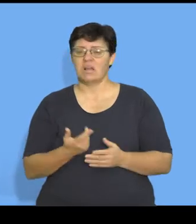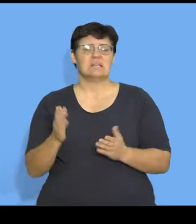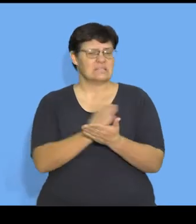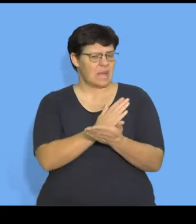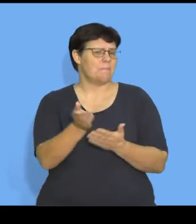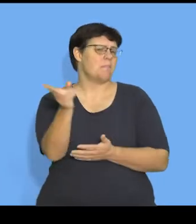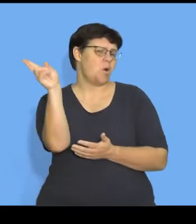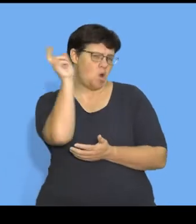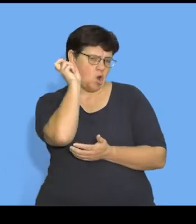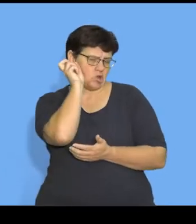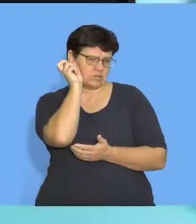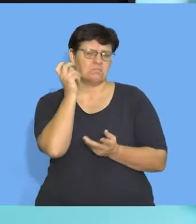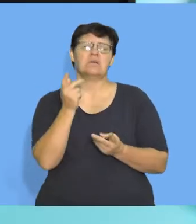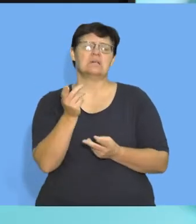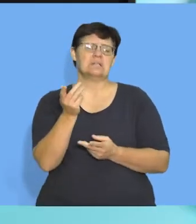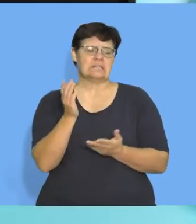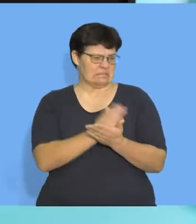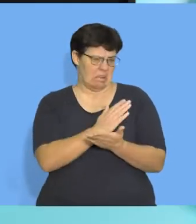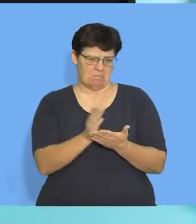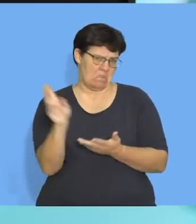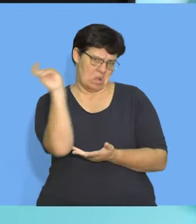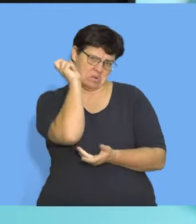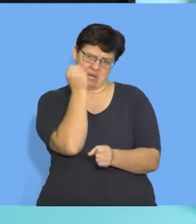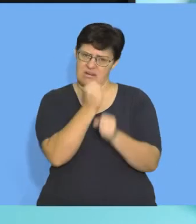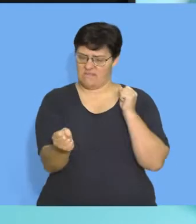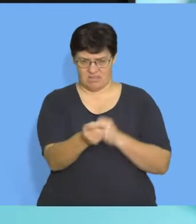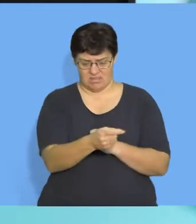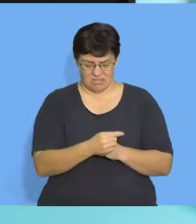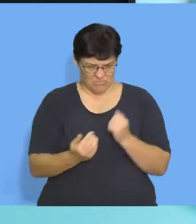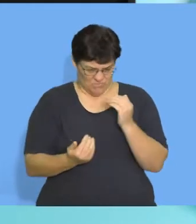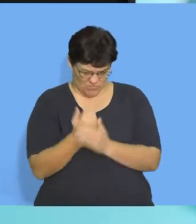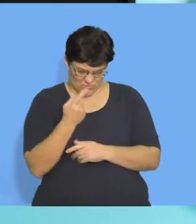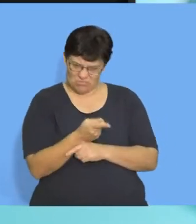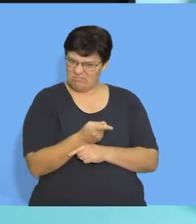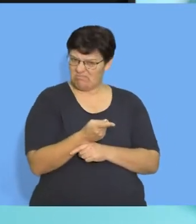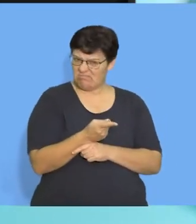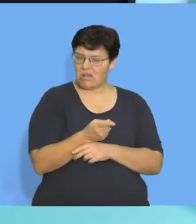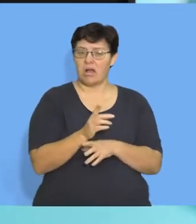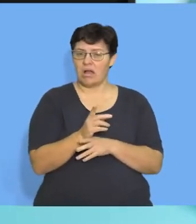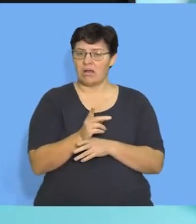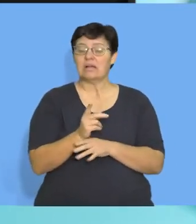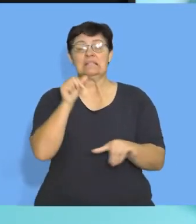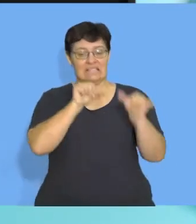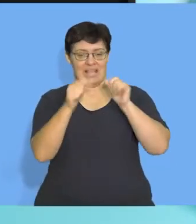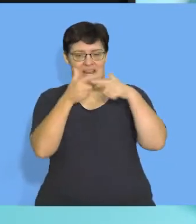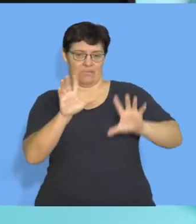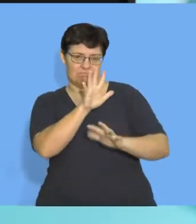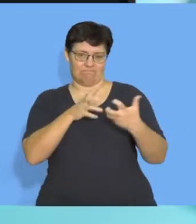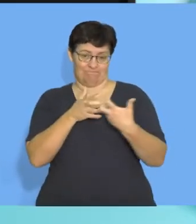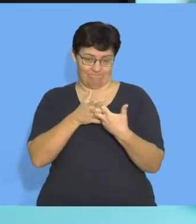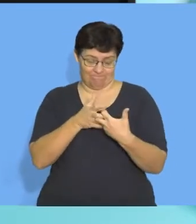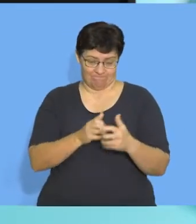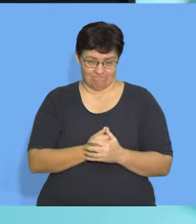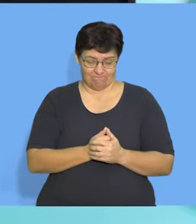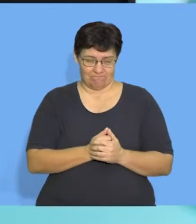are normal English terms. But we've got a couple there that are new, and it's part of the language of science. Okay, so we've got to